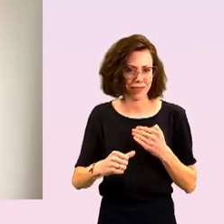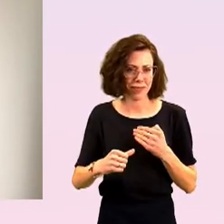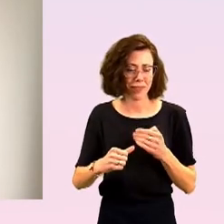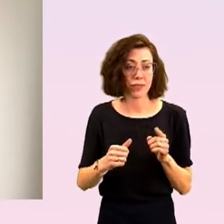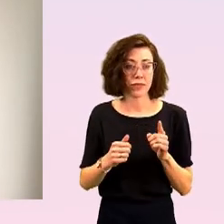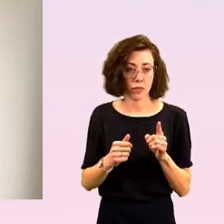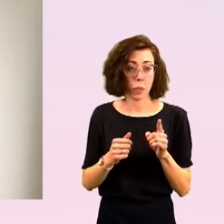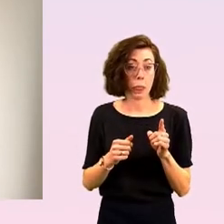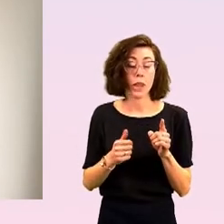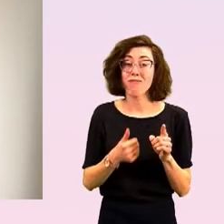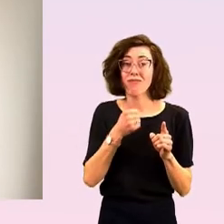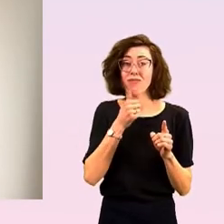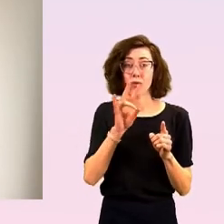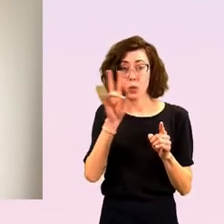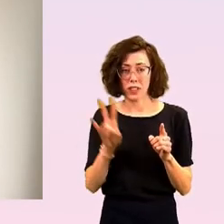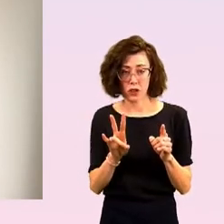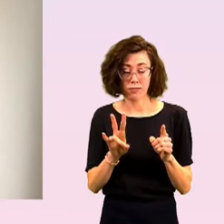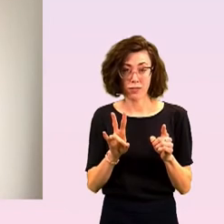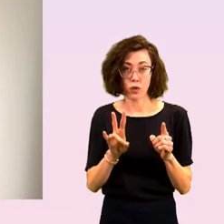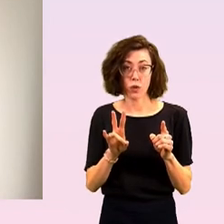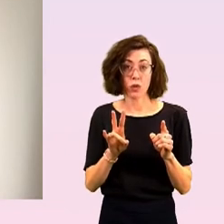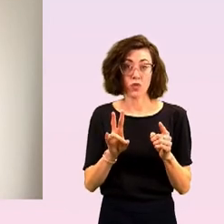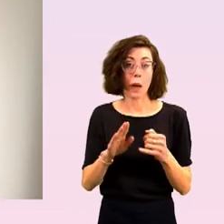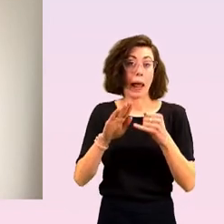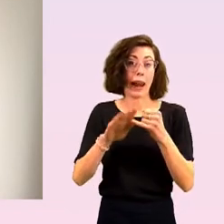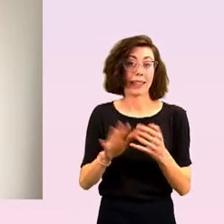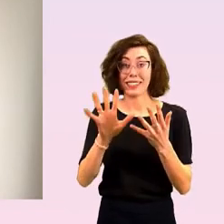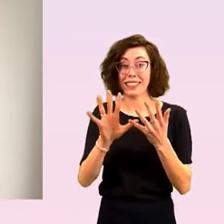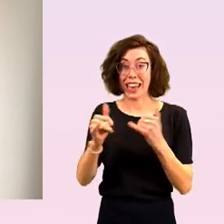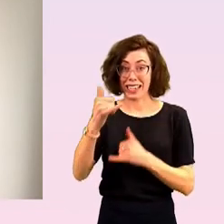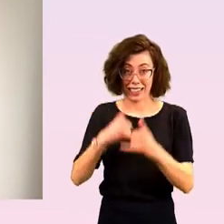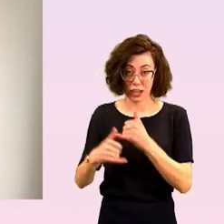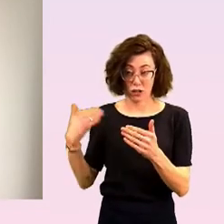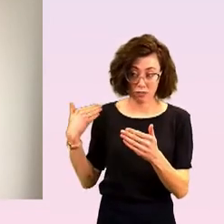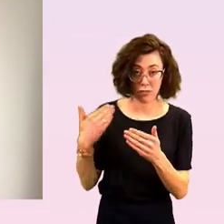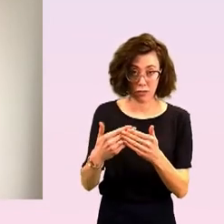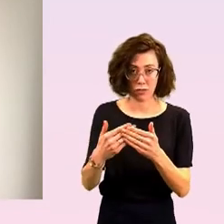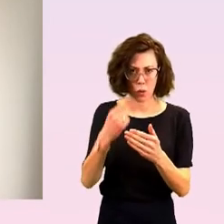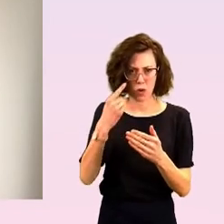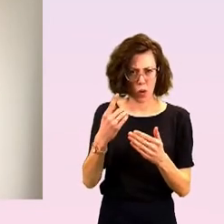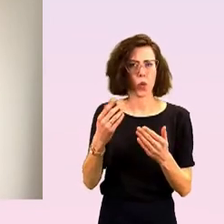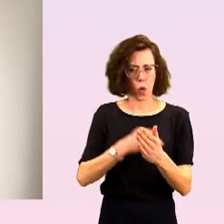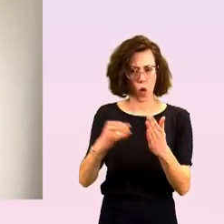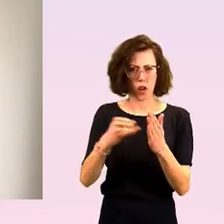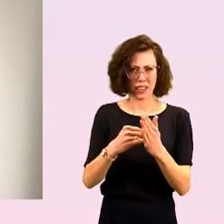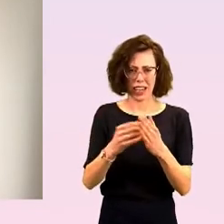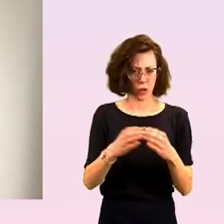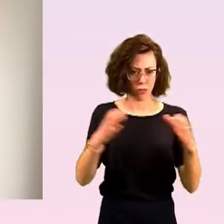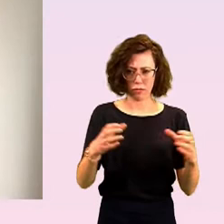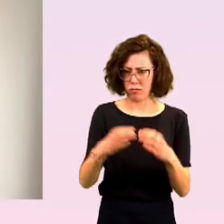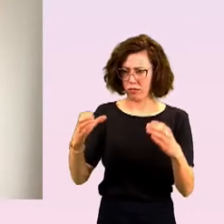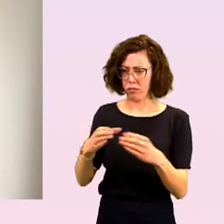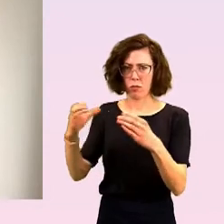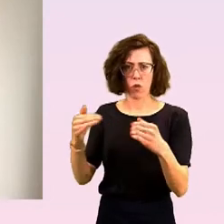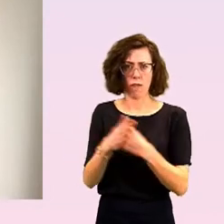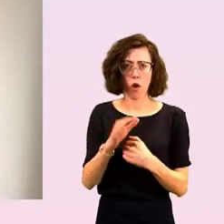to really get us going is, over the last decade, we've seen a huge growth in the amount of organizations establishing LGBT